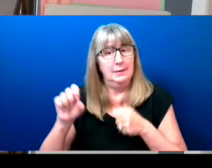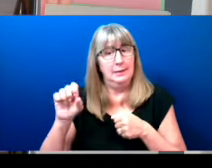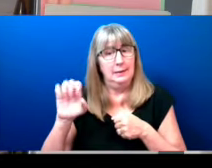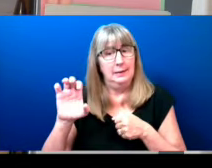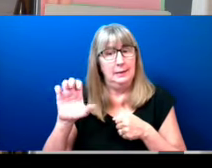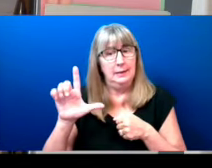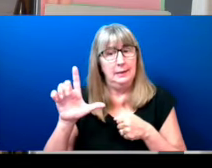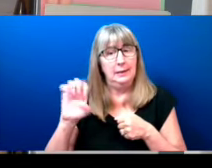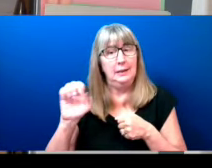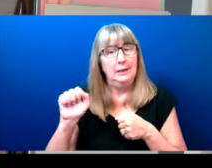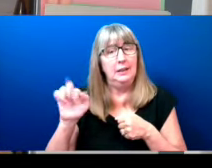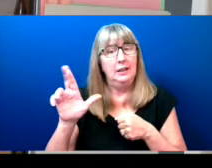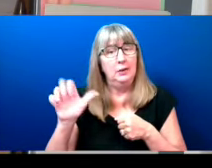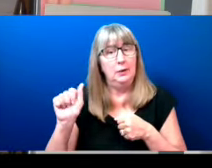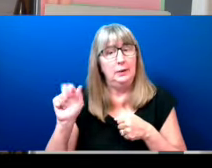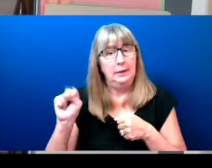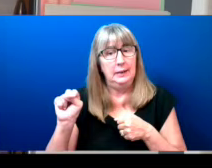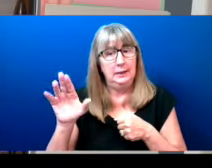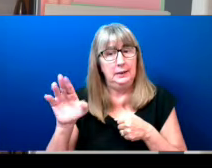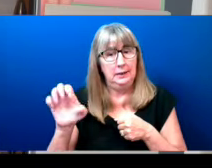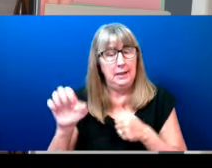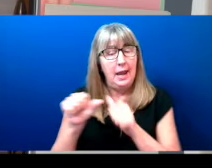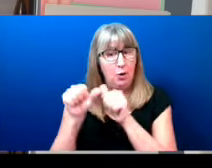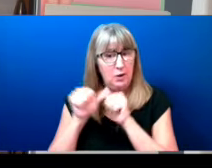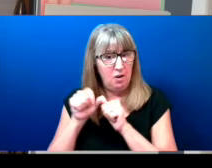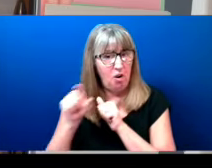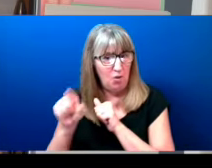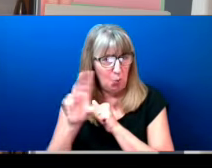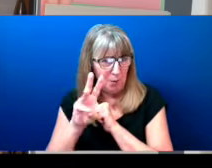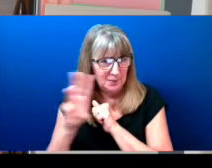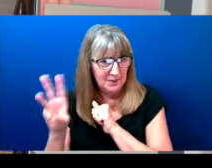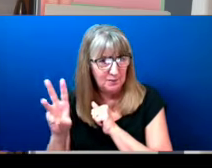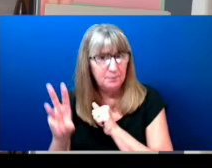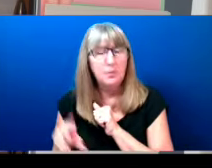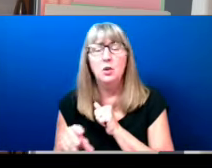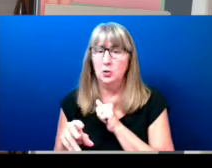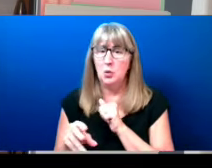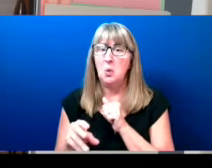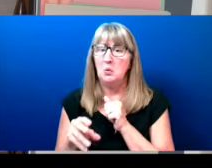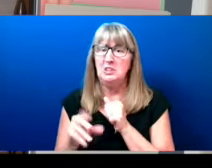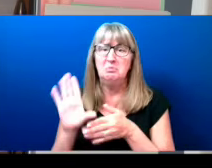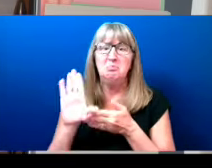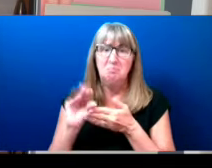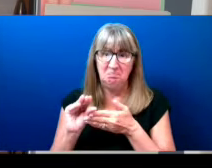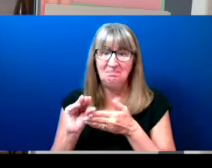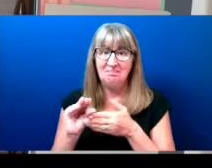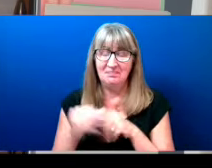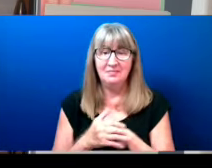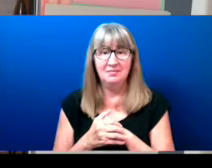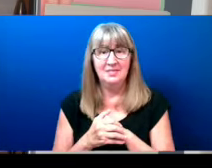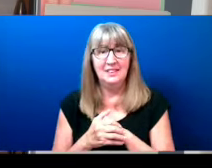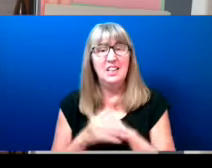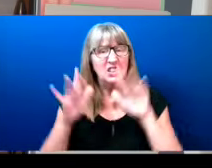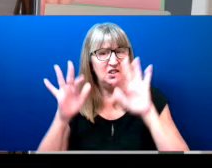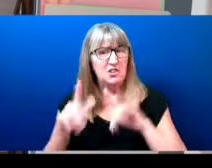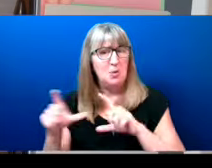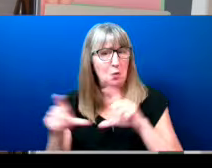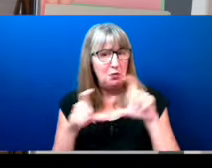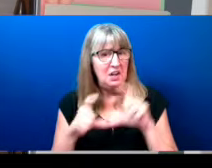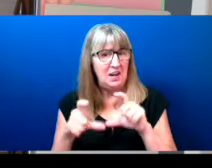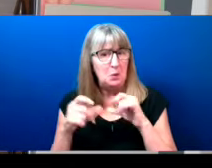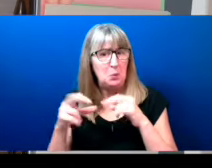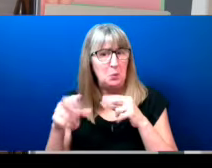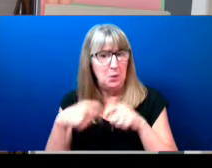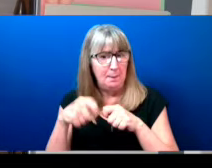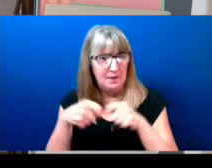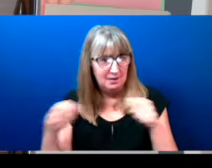on sale, and it goes so perfectly with this set. So I use this ribbon as well as the Blushing Bride. So if